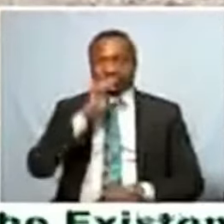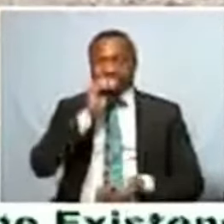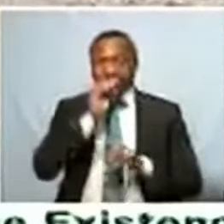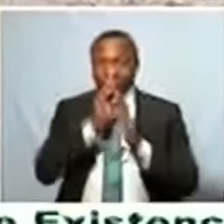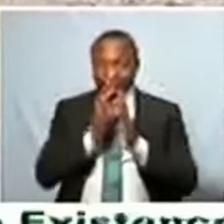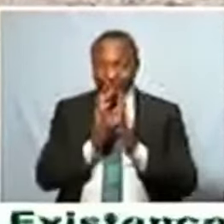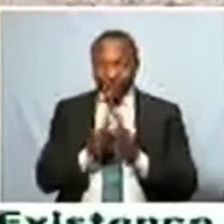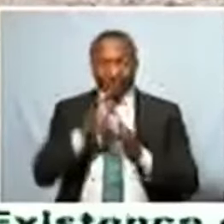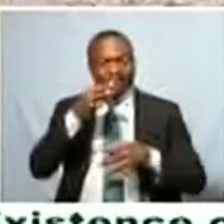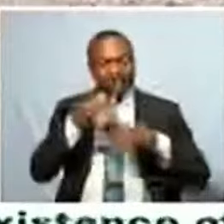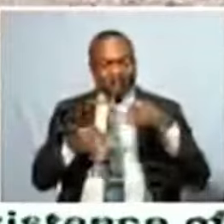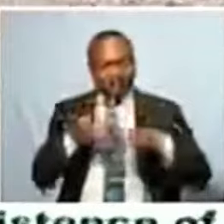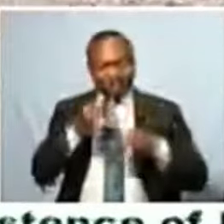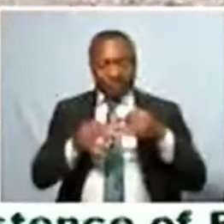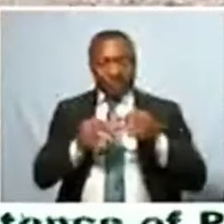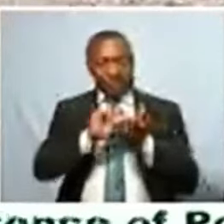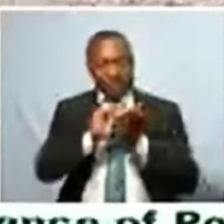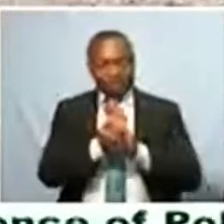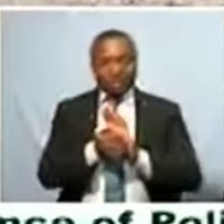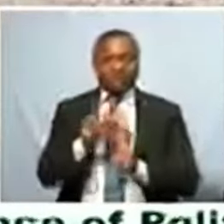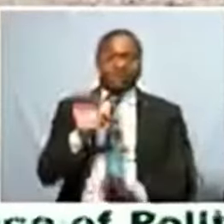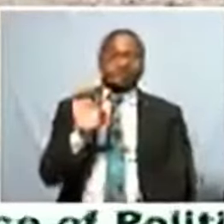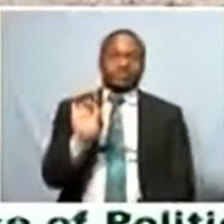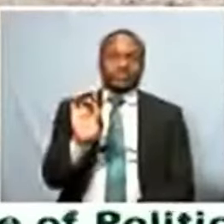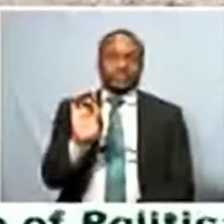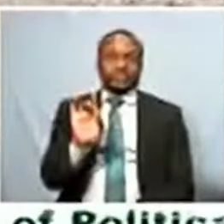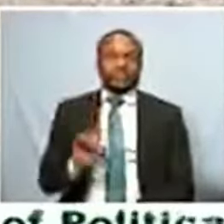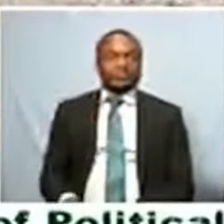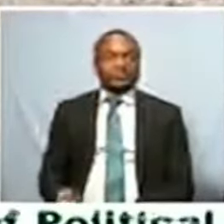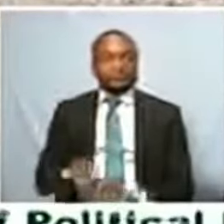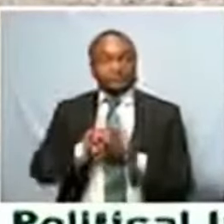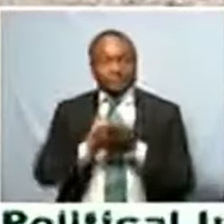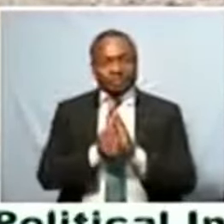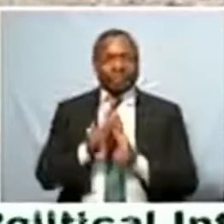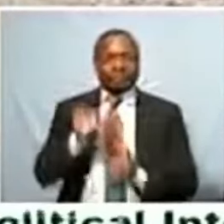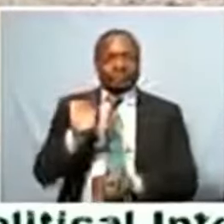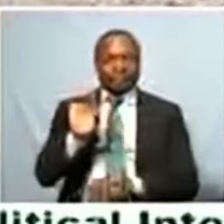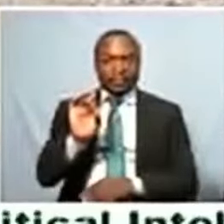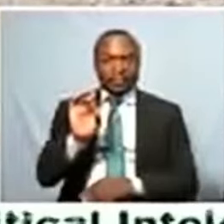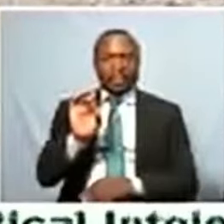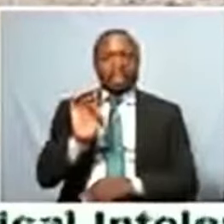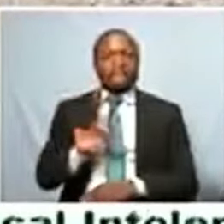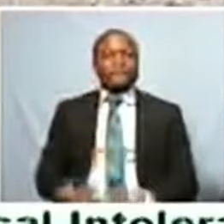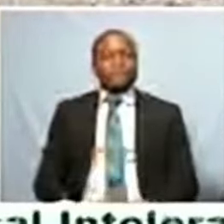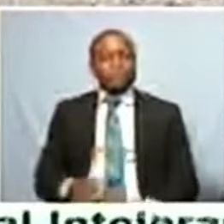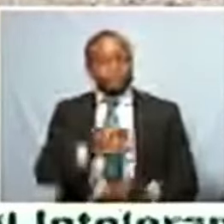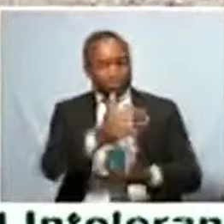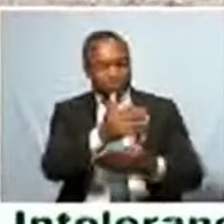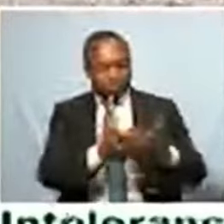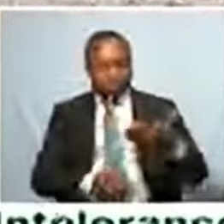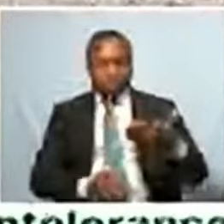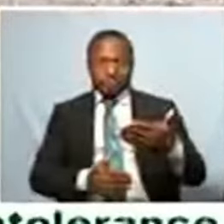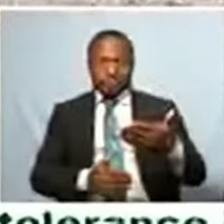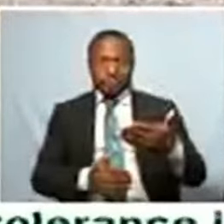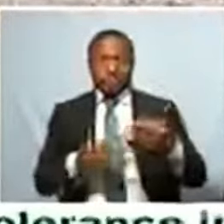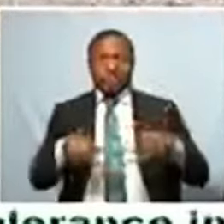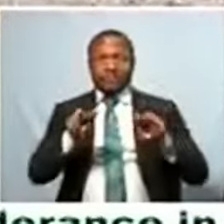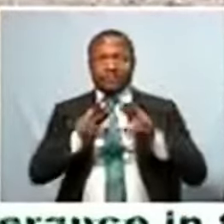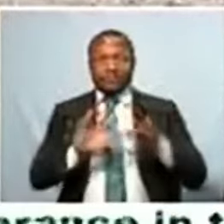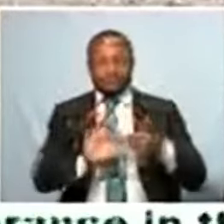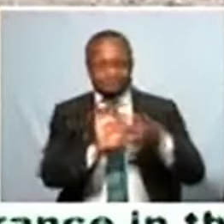Speaker, if you go in Article 8, Article 8 lays down factors and values like